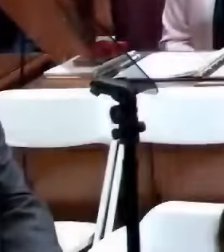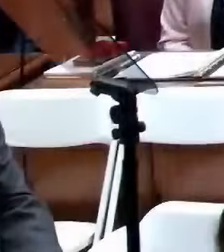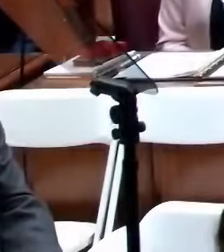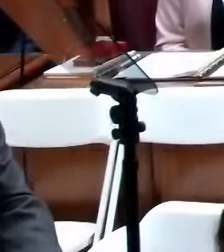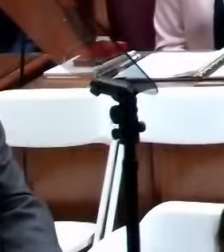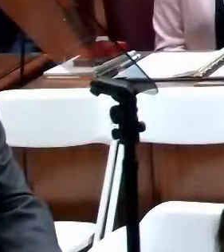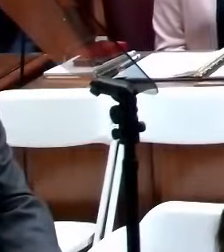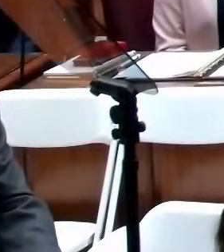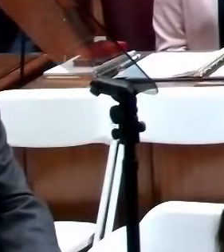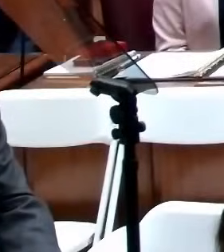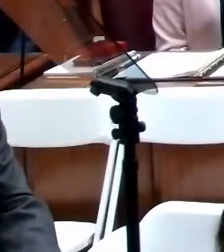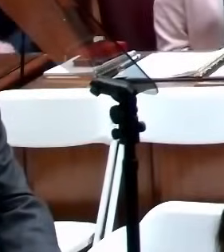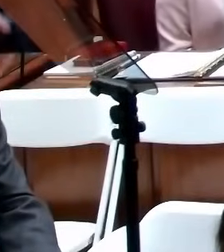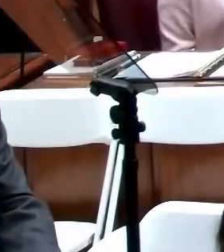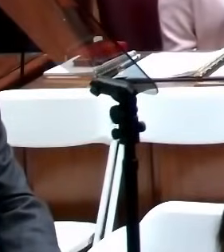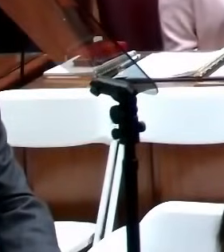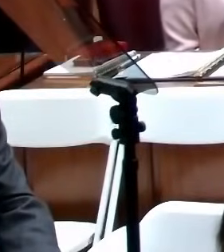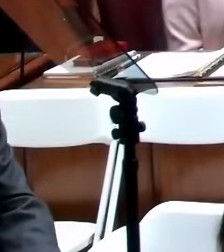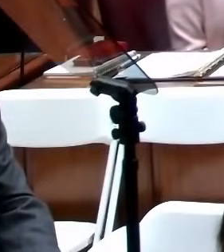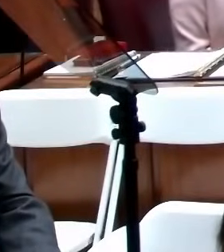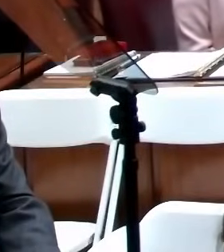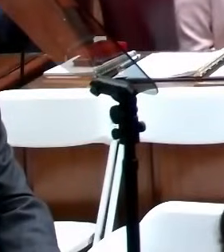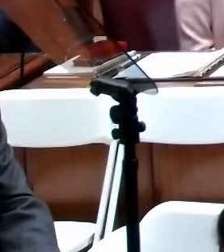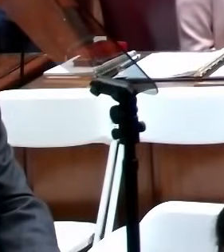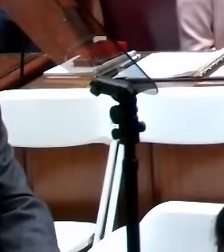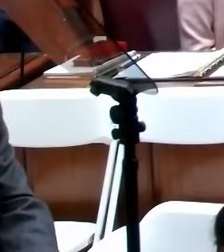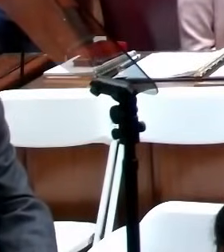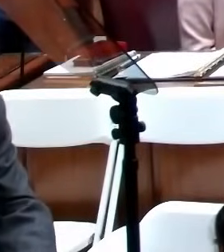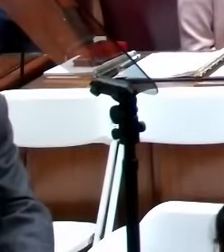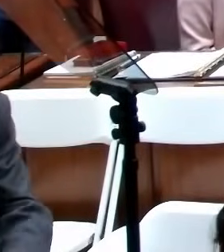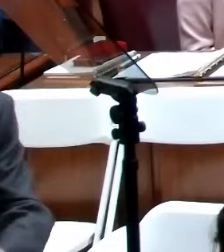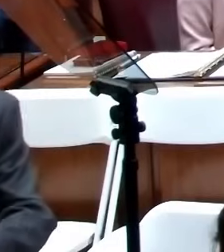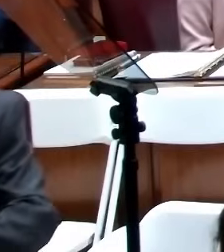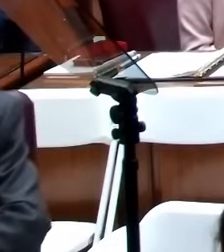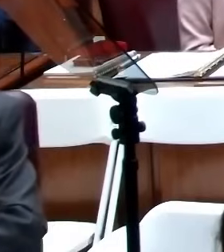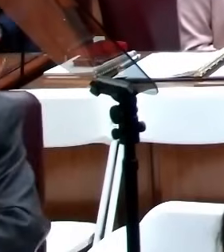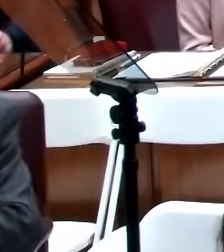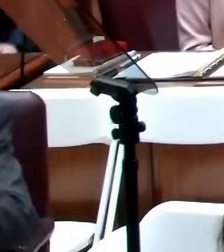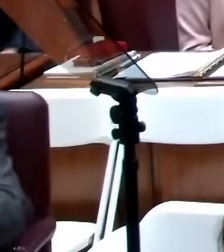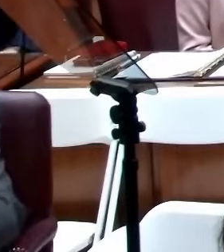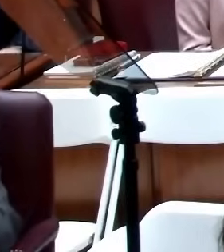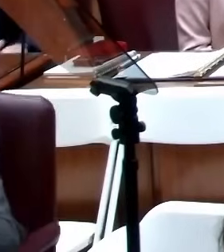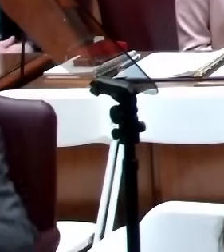Madam President, members of the House of Representatives are ready to enter the chamber.